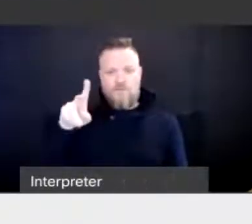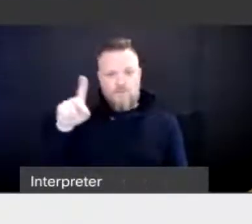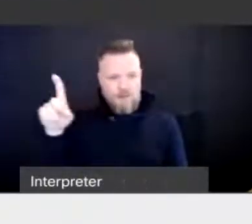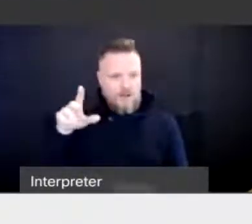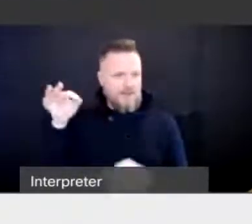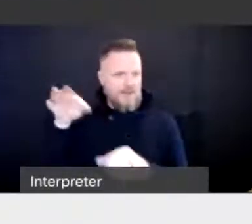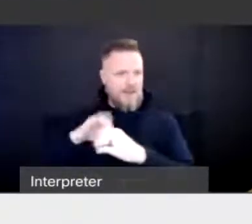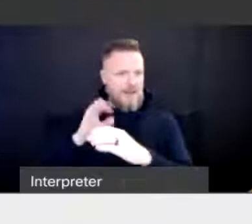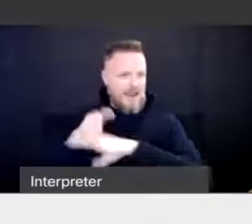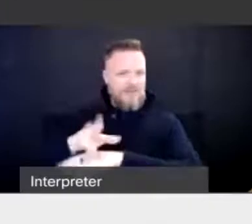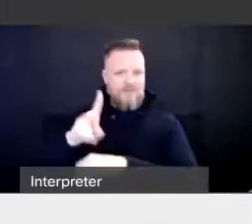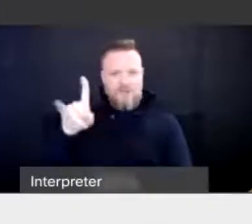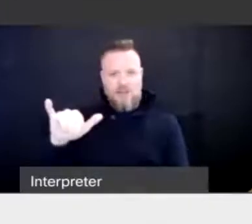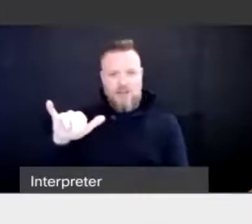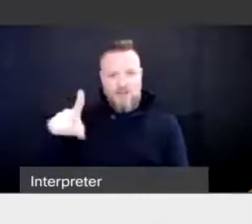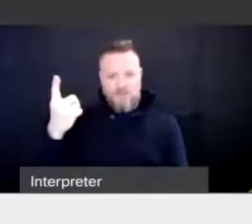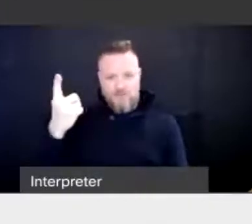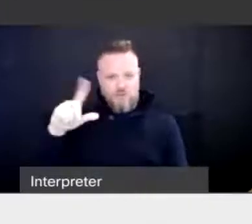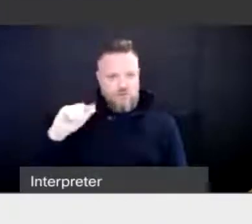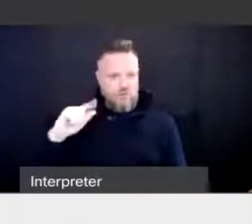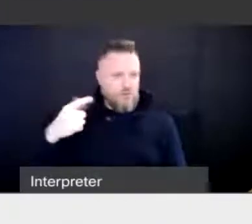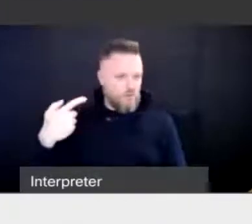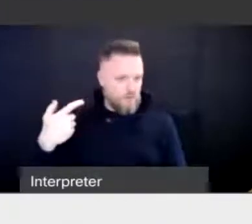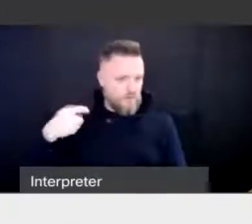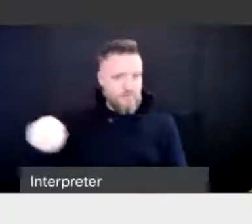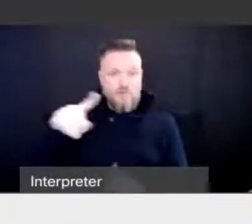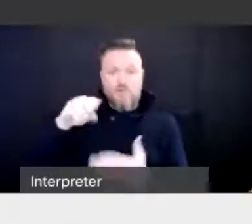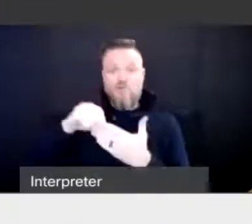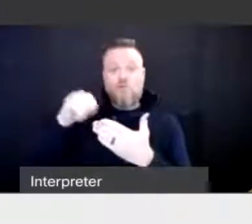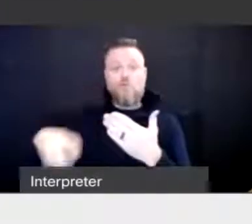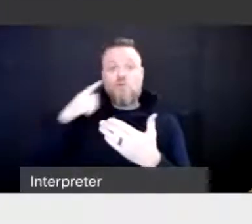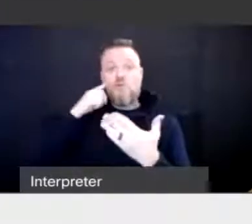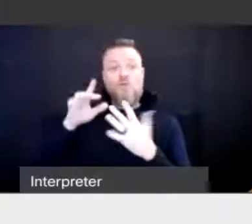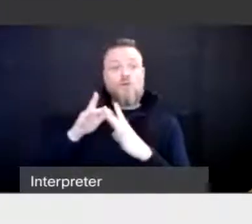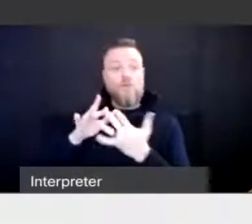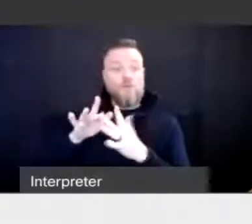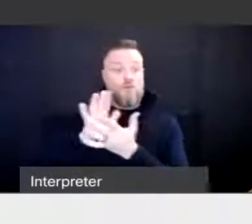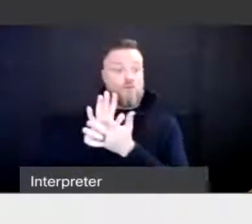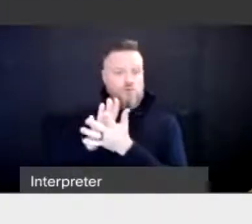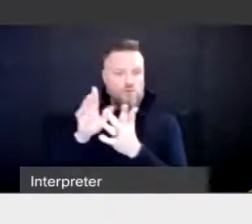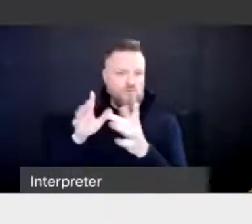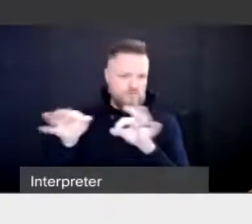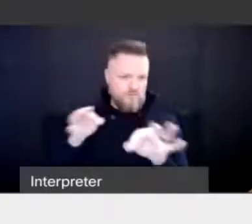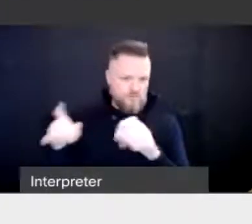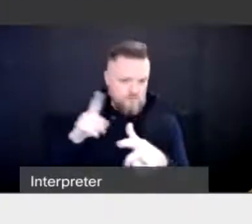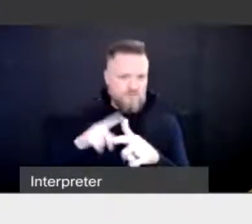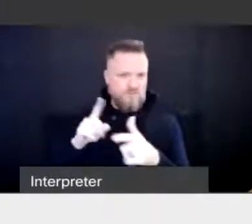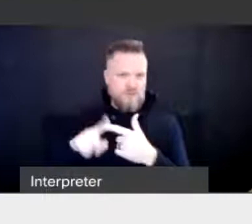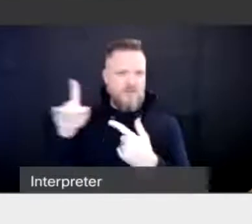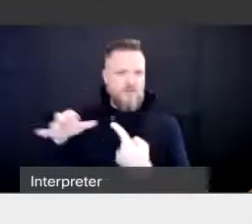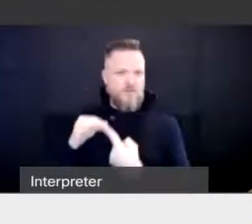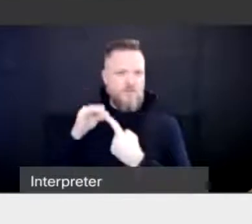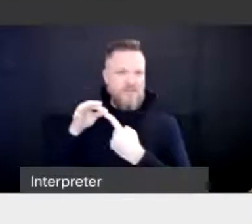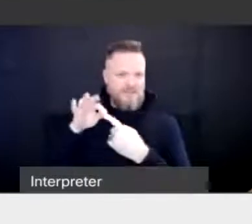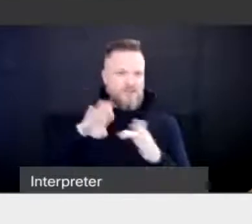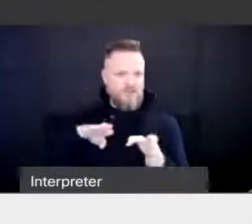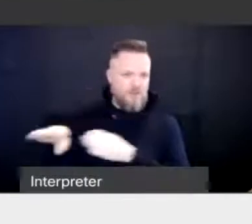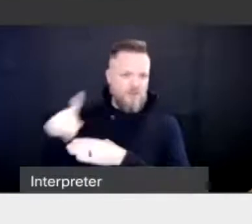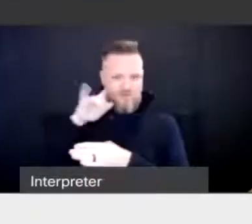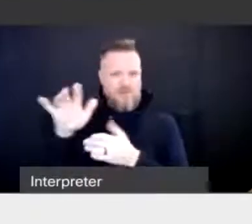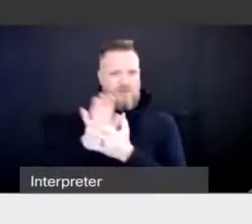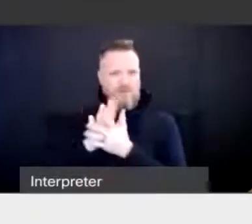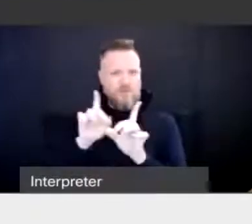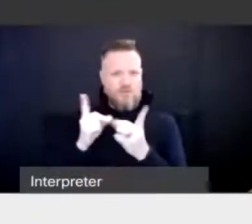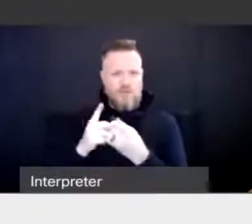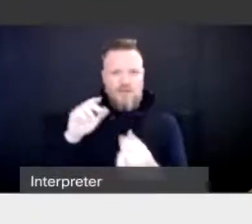July 1, 2021, students enrolled in a virtual school as defined in the Virtual School Act would be excluded from the school district's